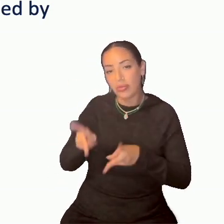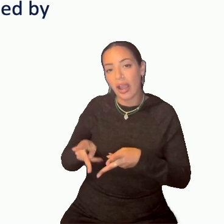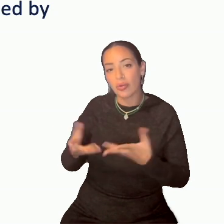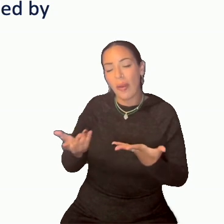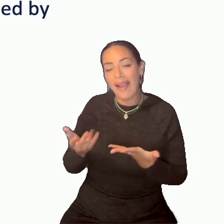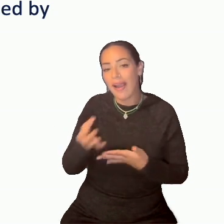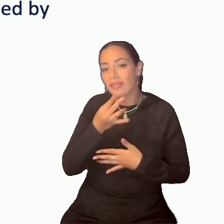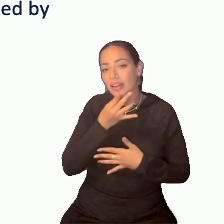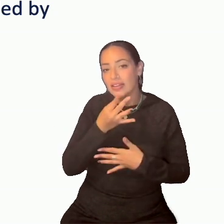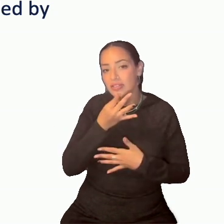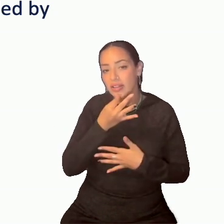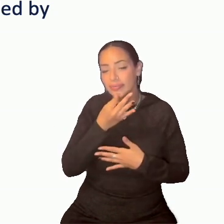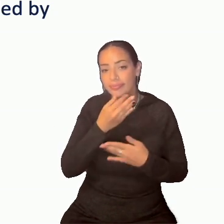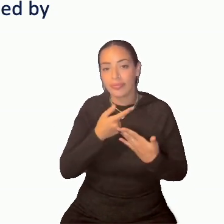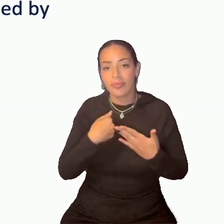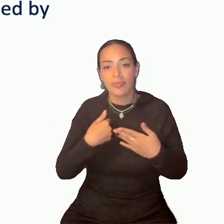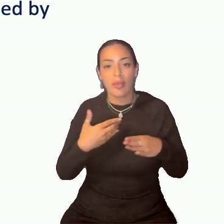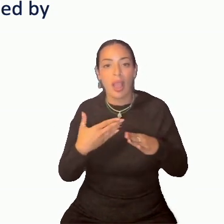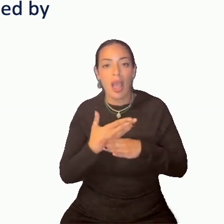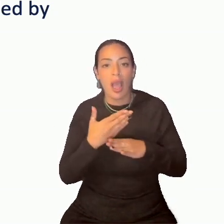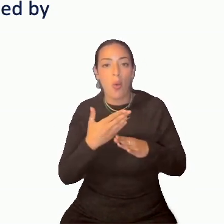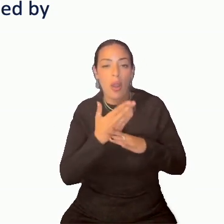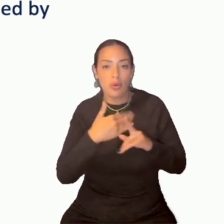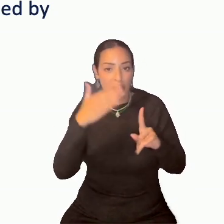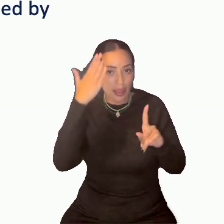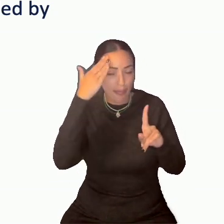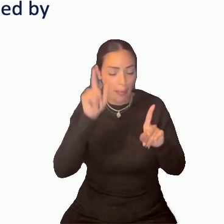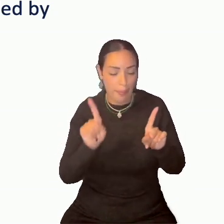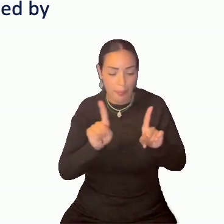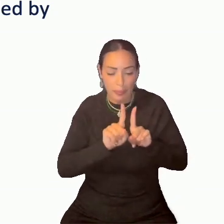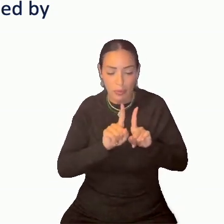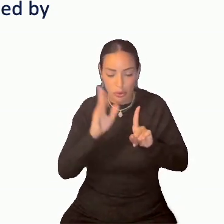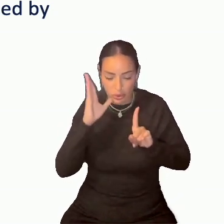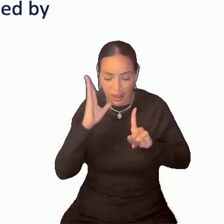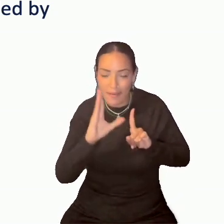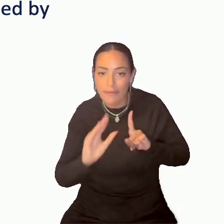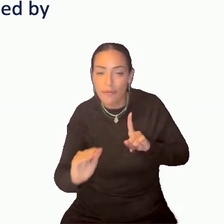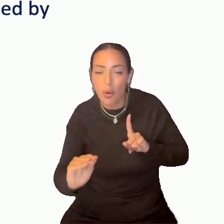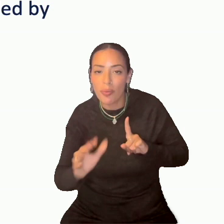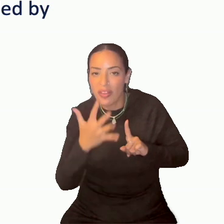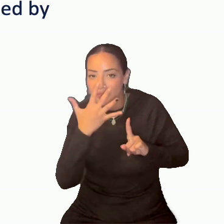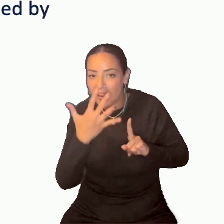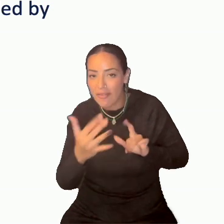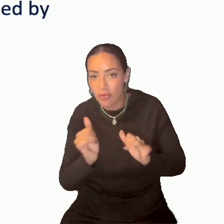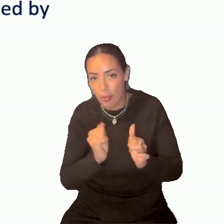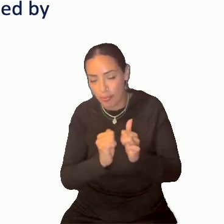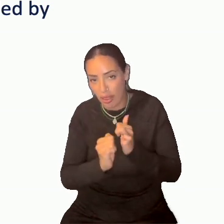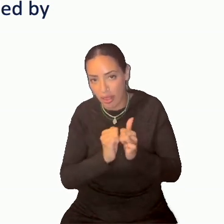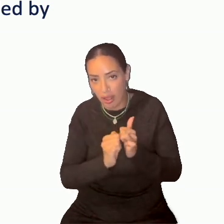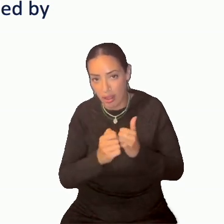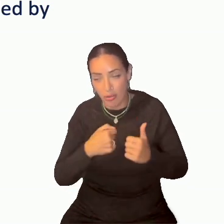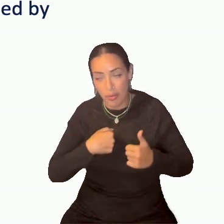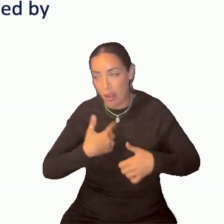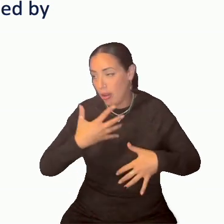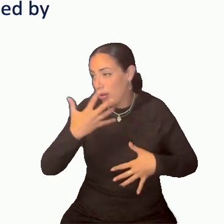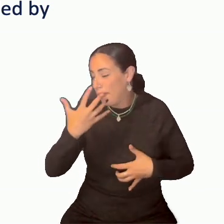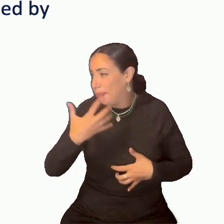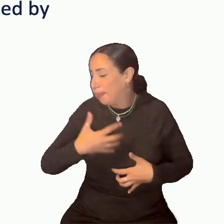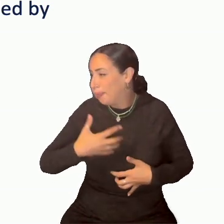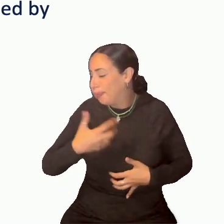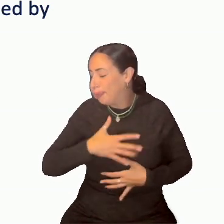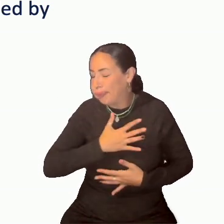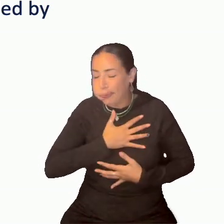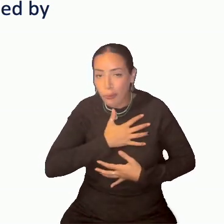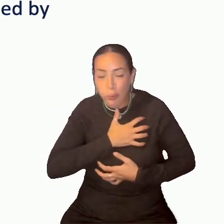person's mother to deliver the death notification to his 5-year-old brother. And it was probably one of the most difficult and harrowing things I've ever had to do